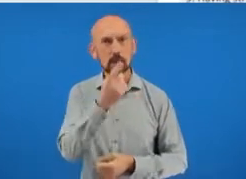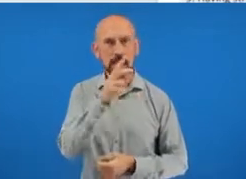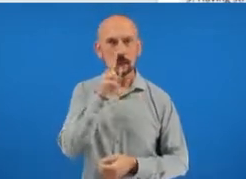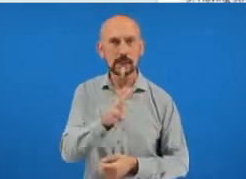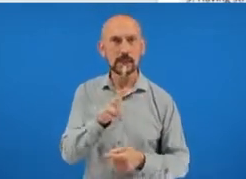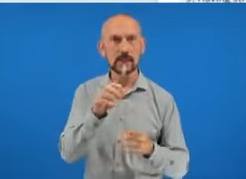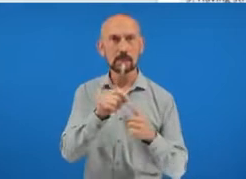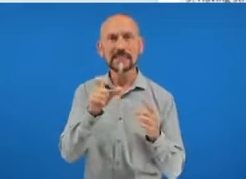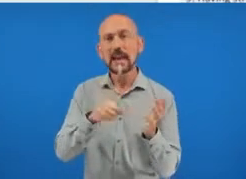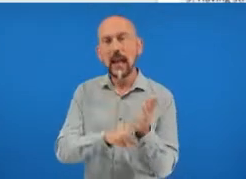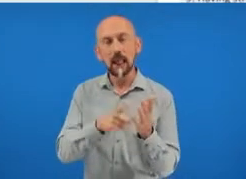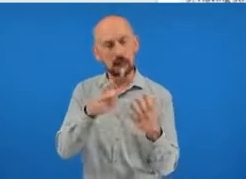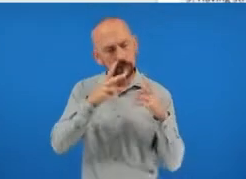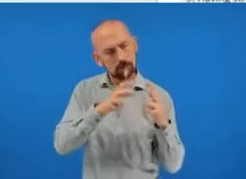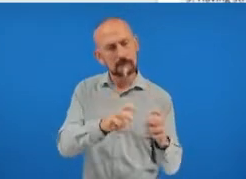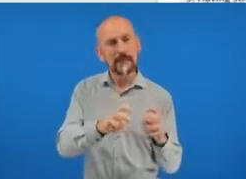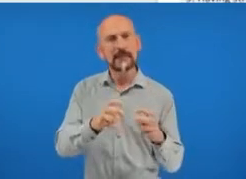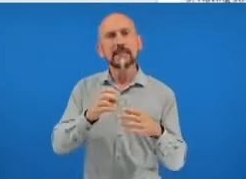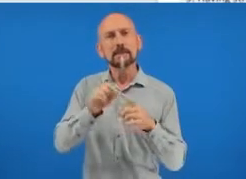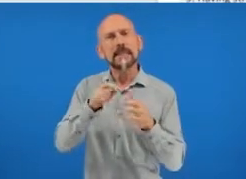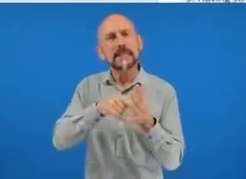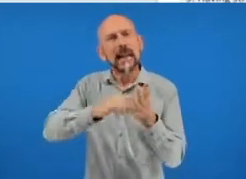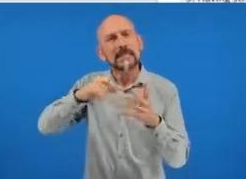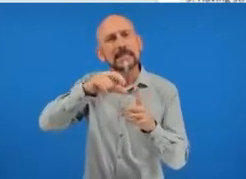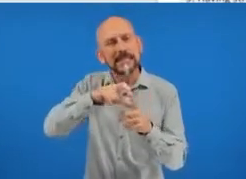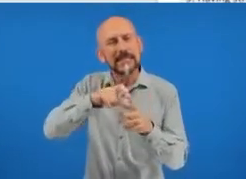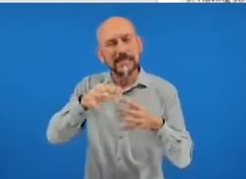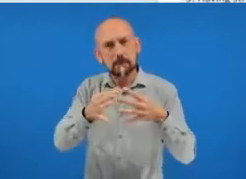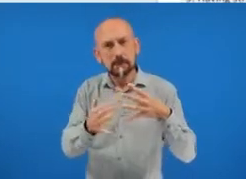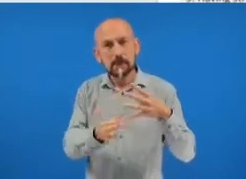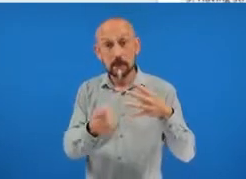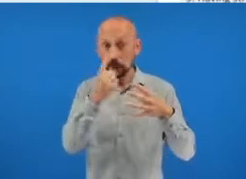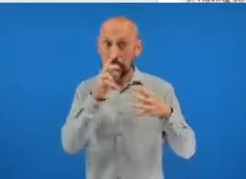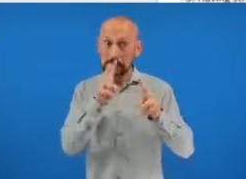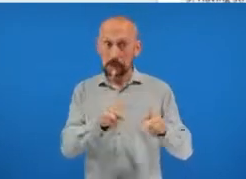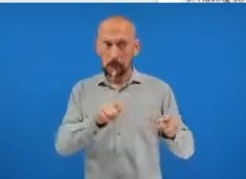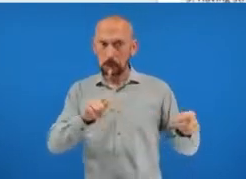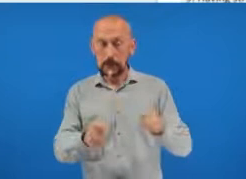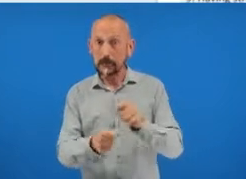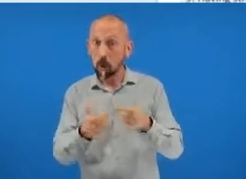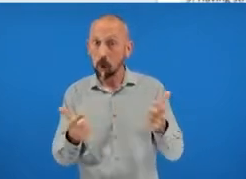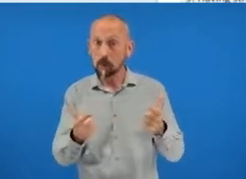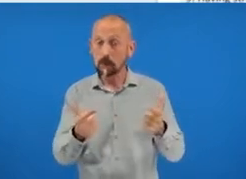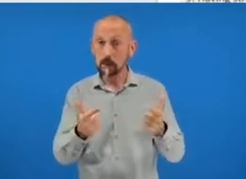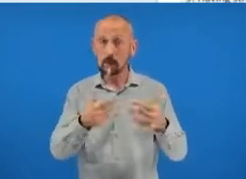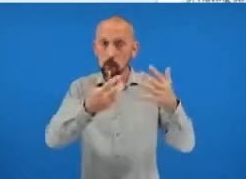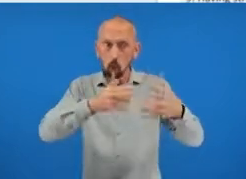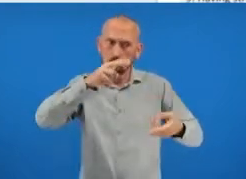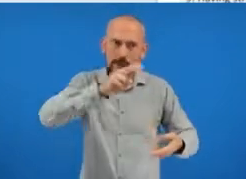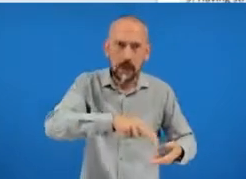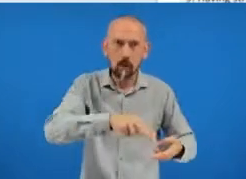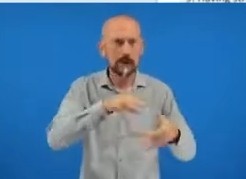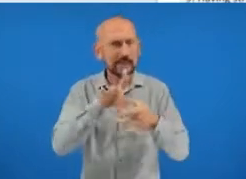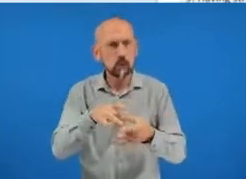symptoms around PTSD, we can see there's been a big shift already. Scores have definitely come down around the memories and